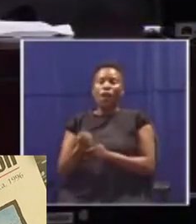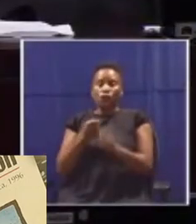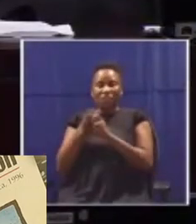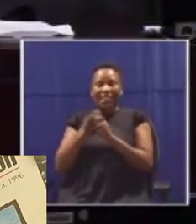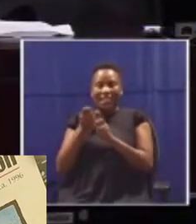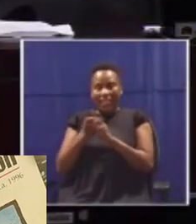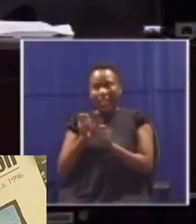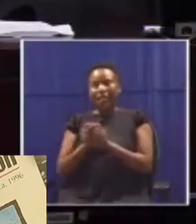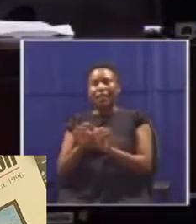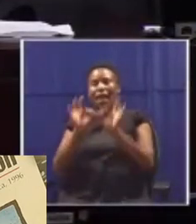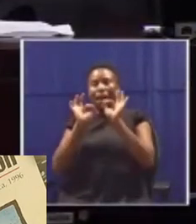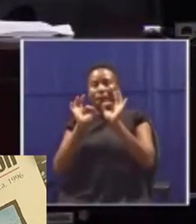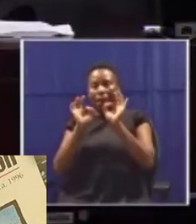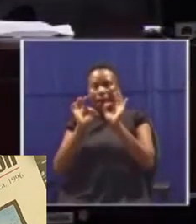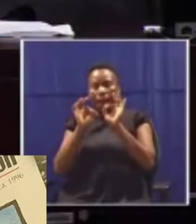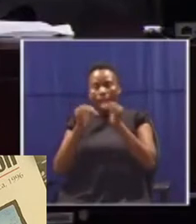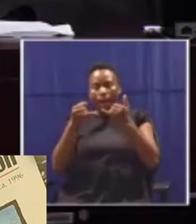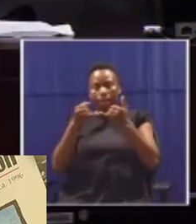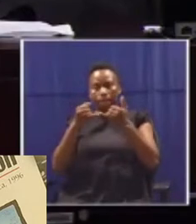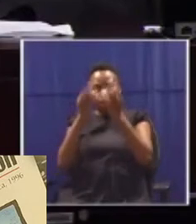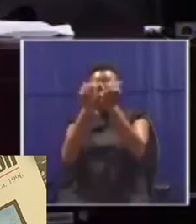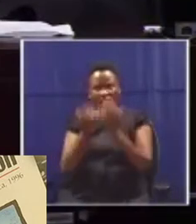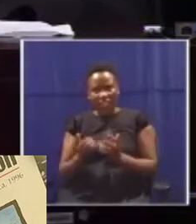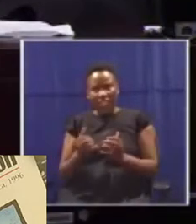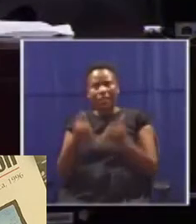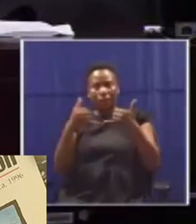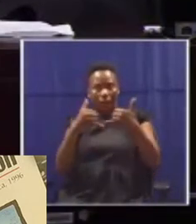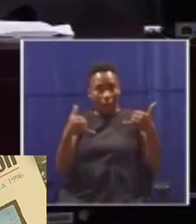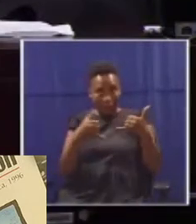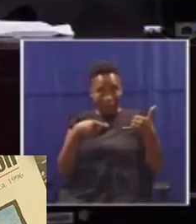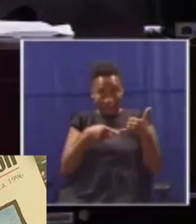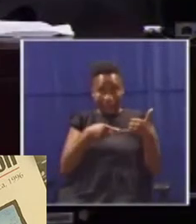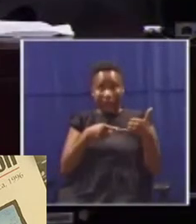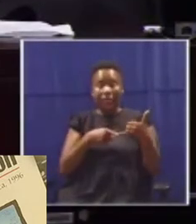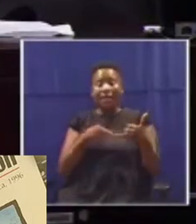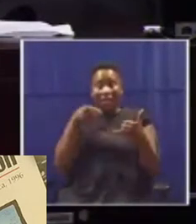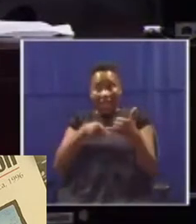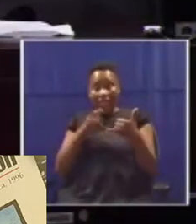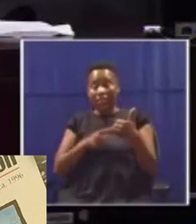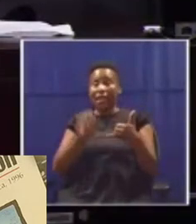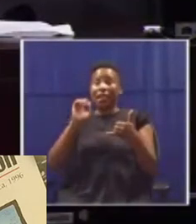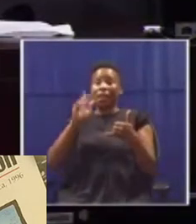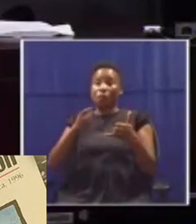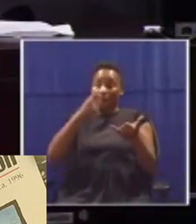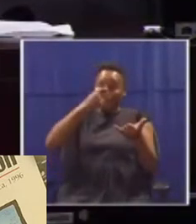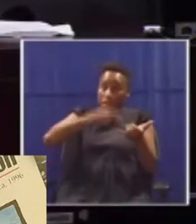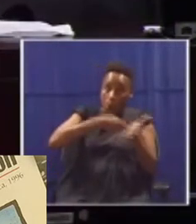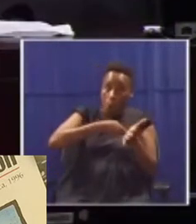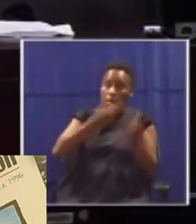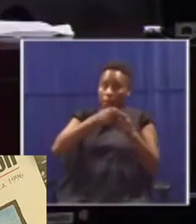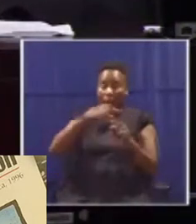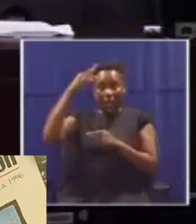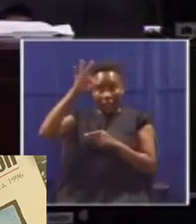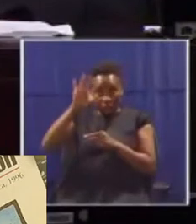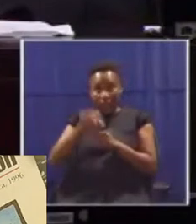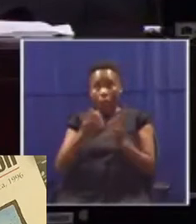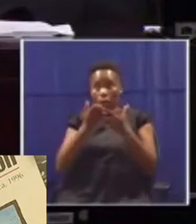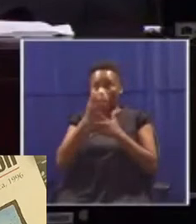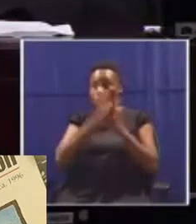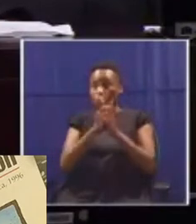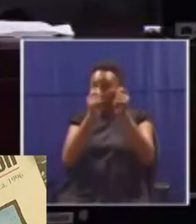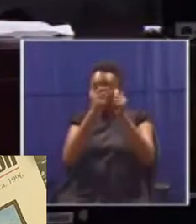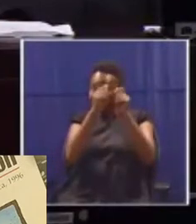budgeting line item, as a cost to government through national treasury, given the same